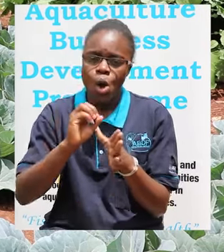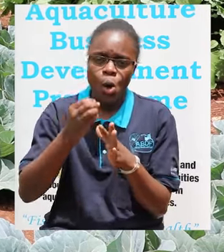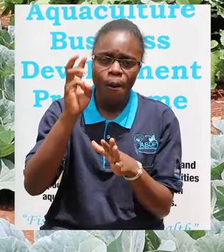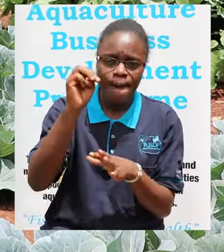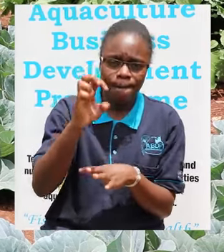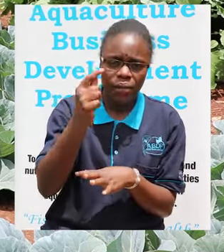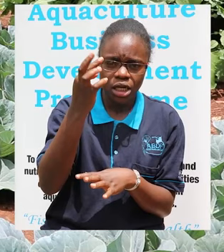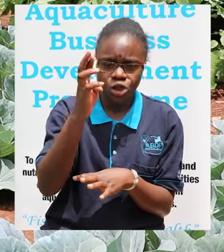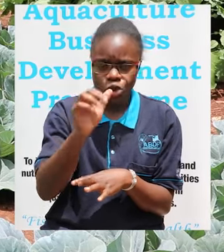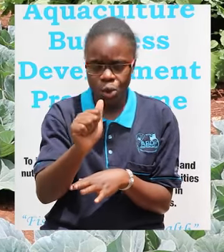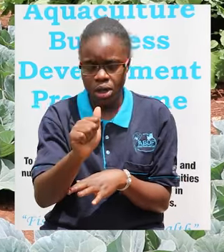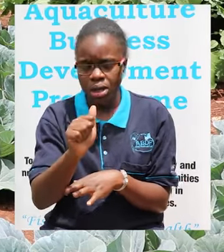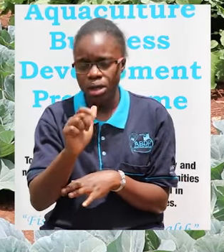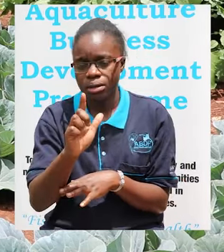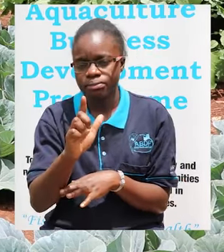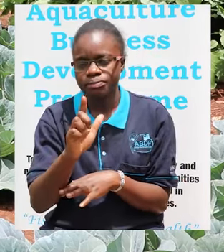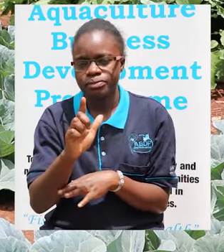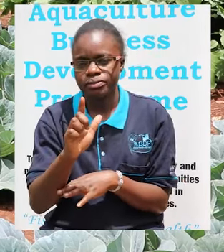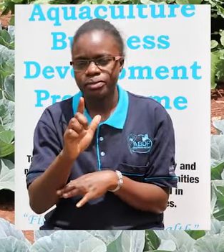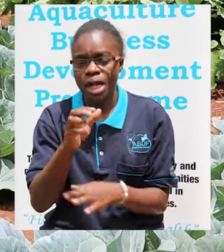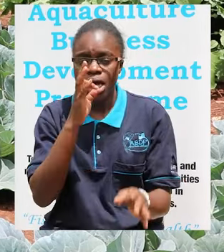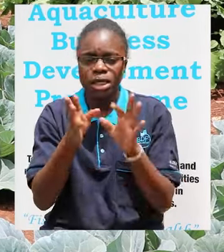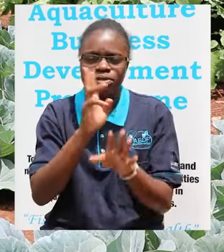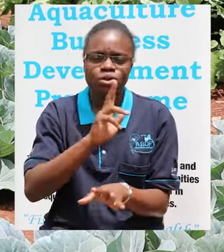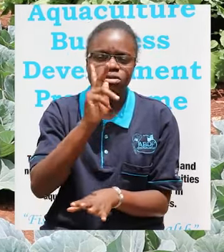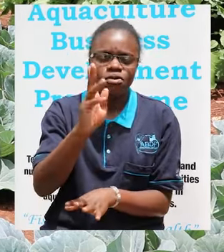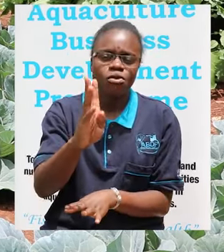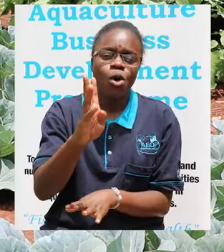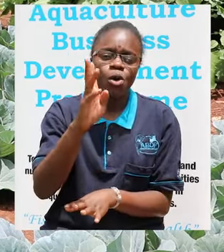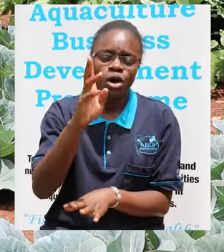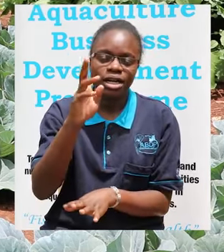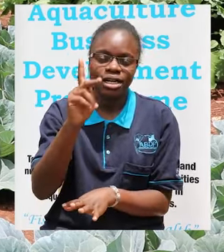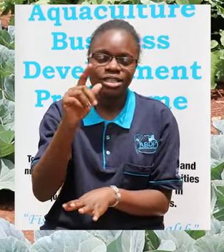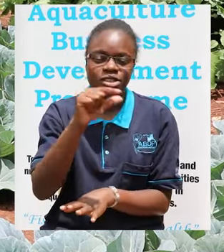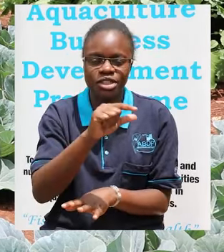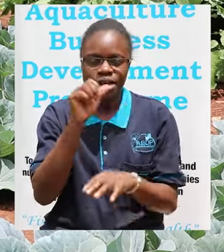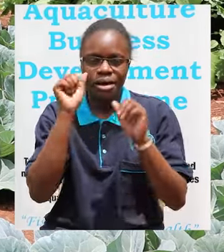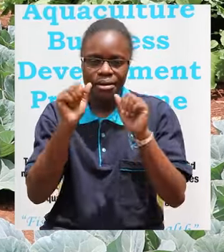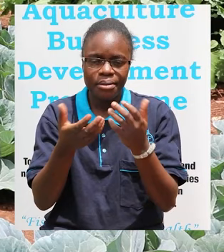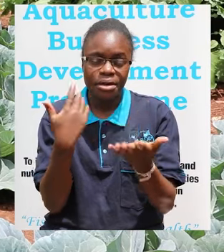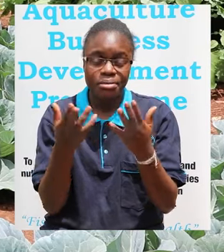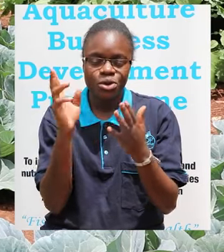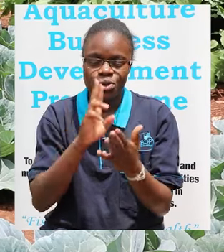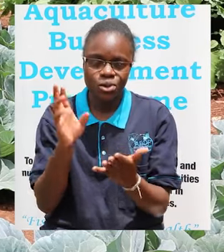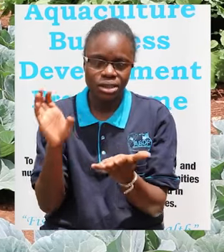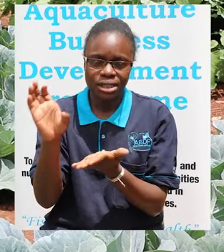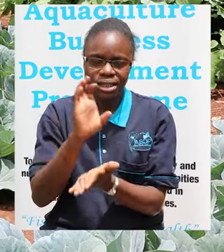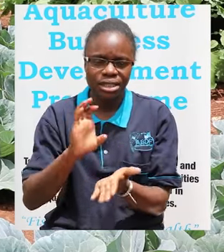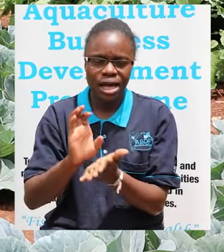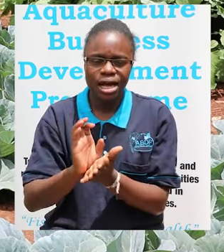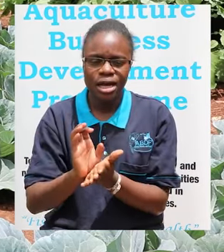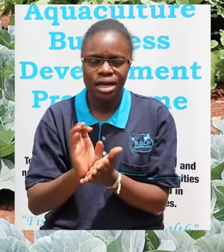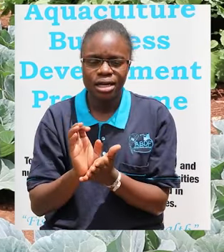multi-story garden, the 4 kg tin is the one you use at the center. You put it like this. You get the